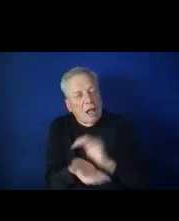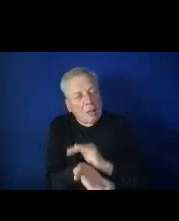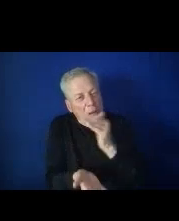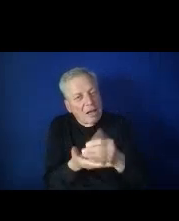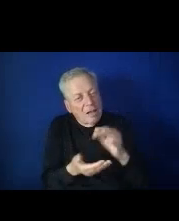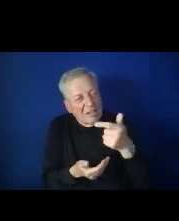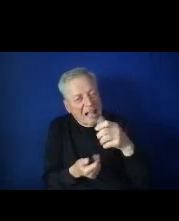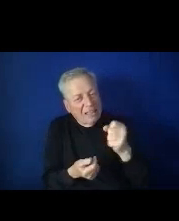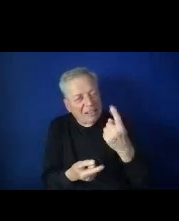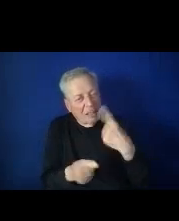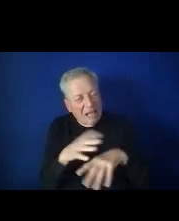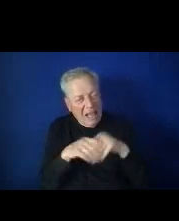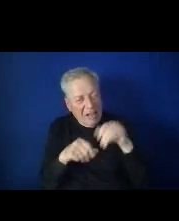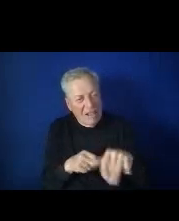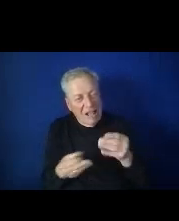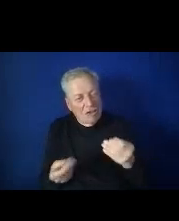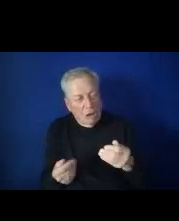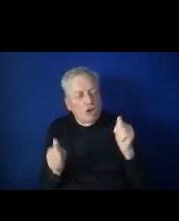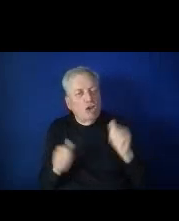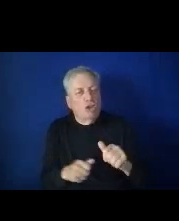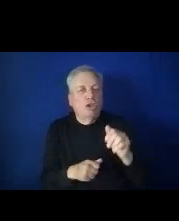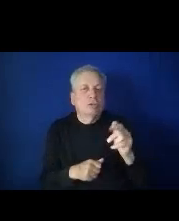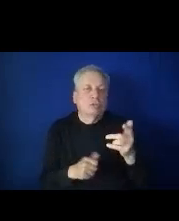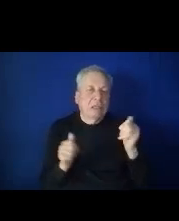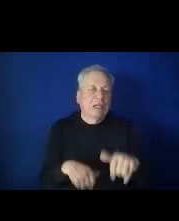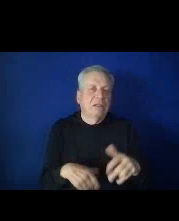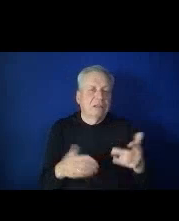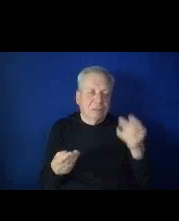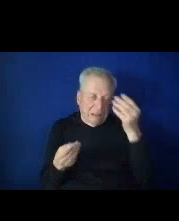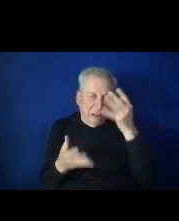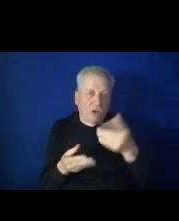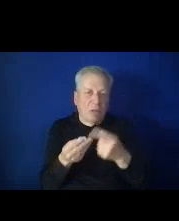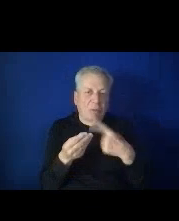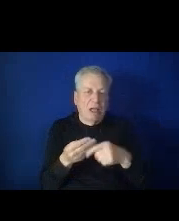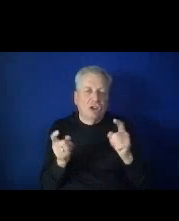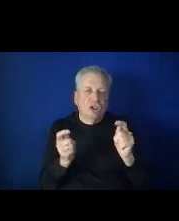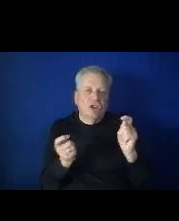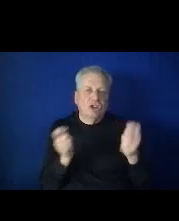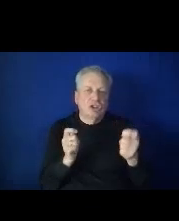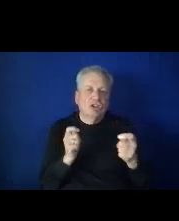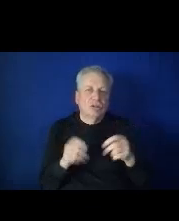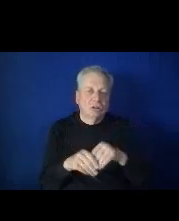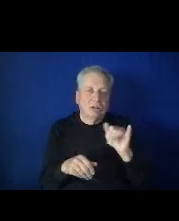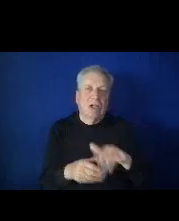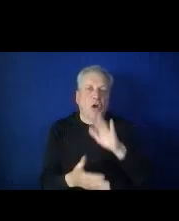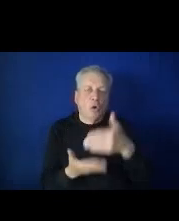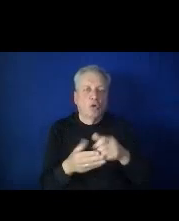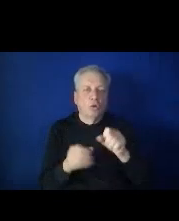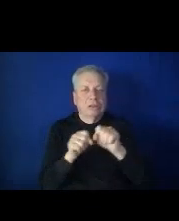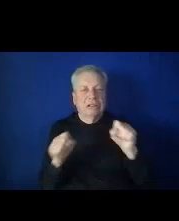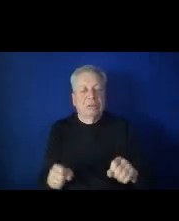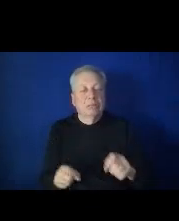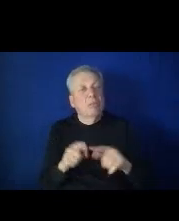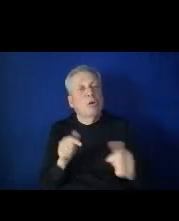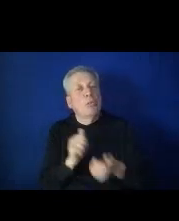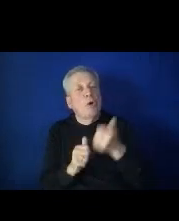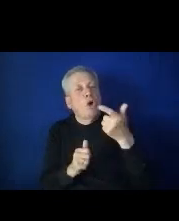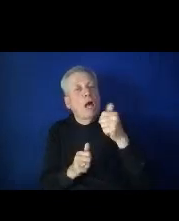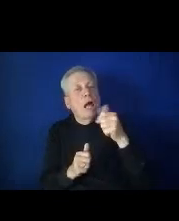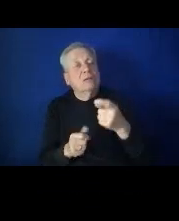ground can tell you about changes within the volcanic system as a whole. Most of the gas that comes out of the